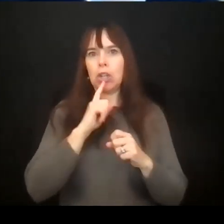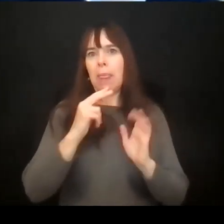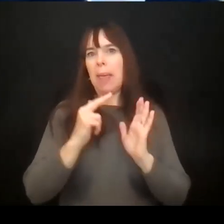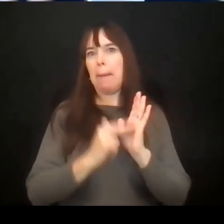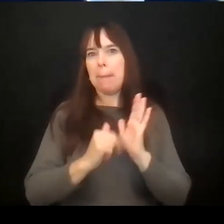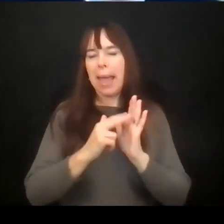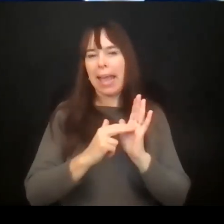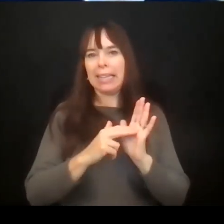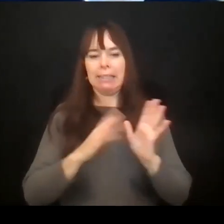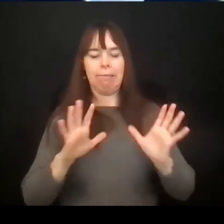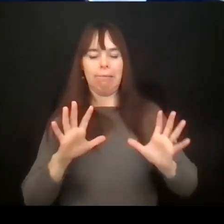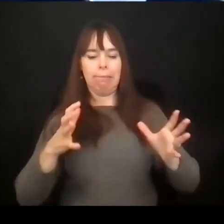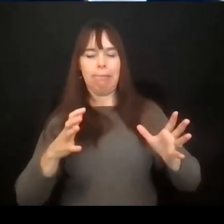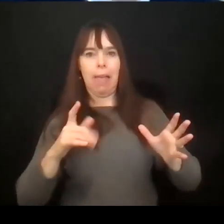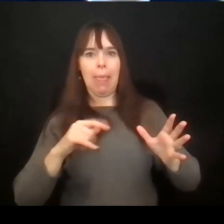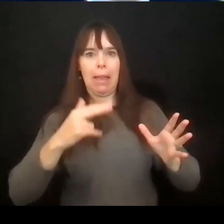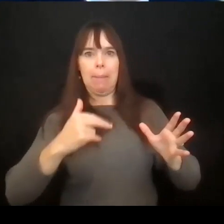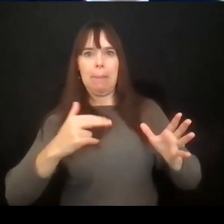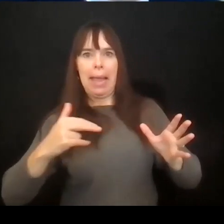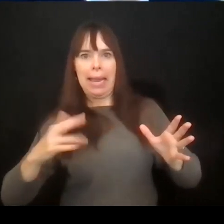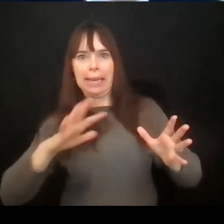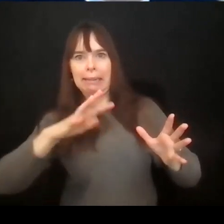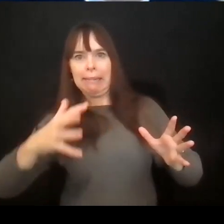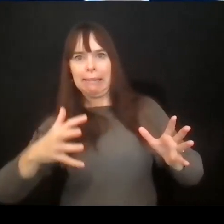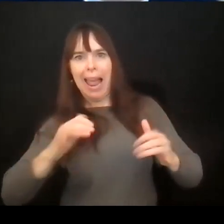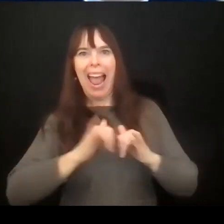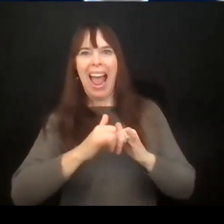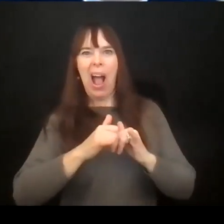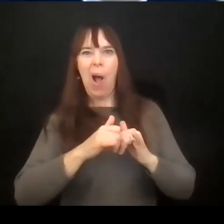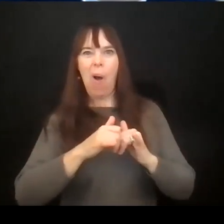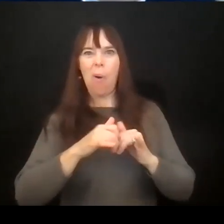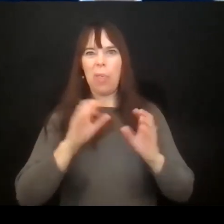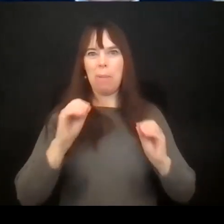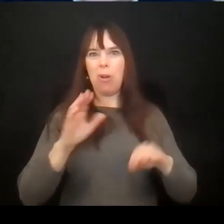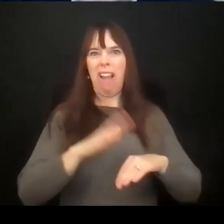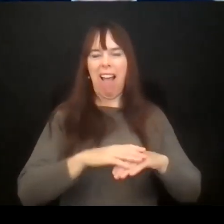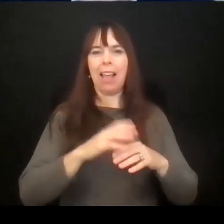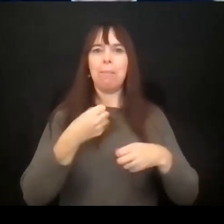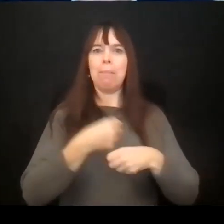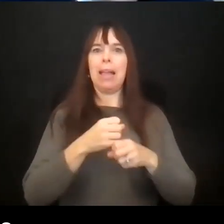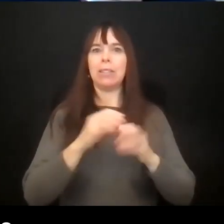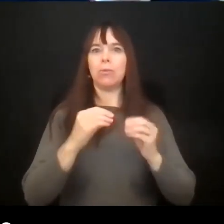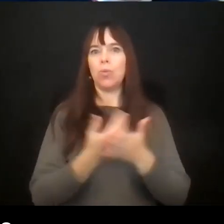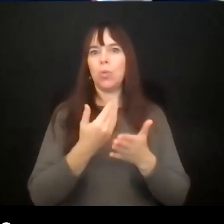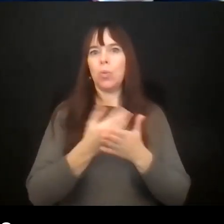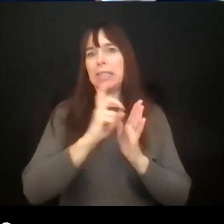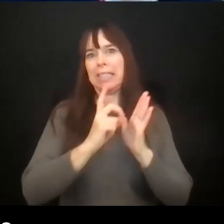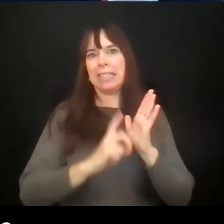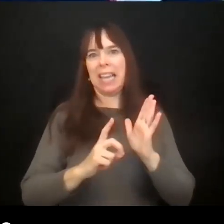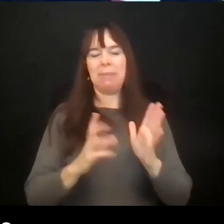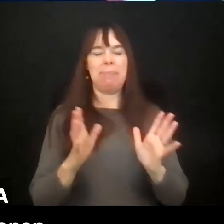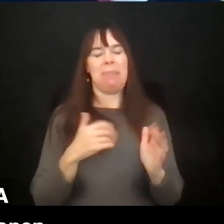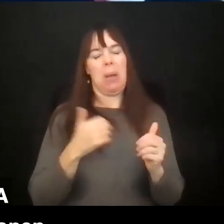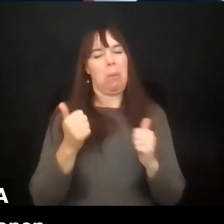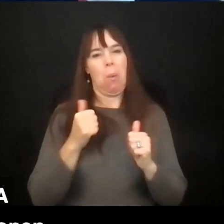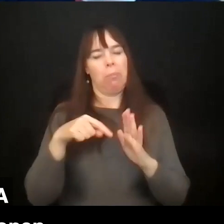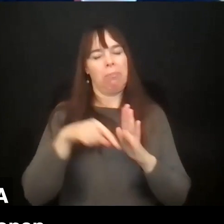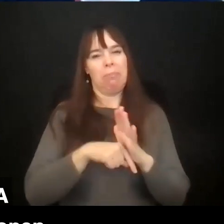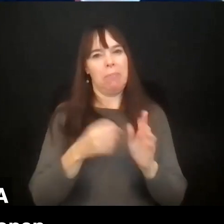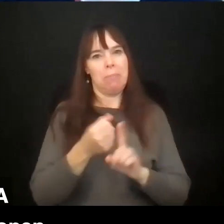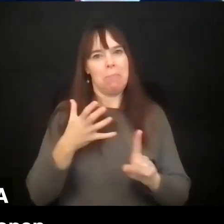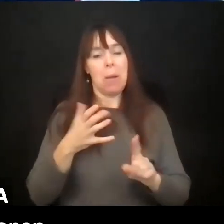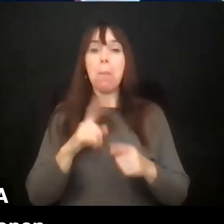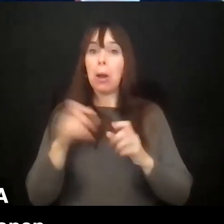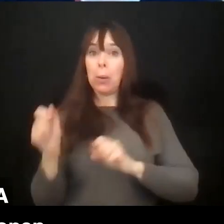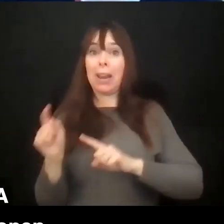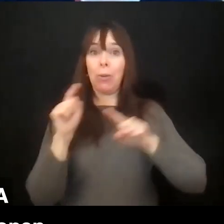glazes over a piece, which I won't go into, but come to